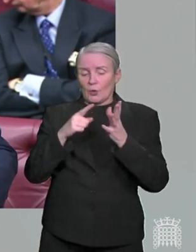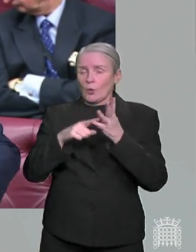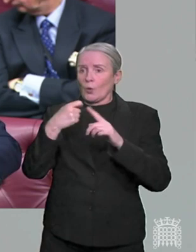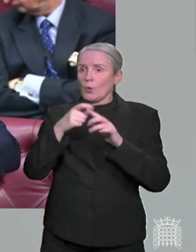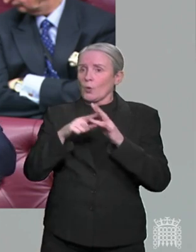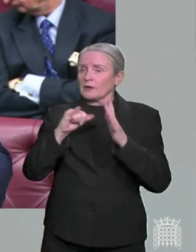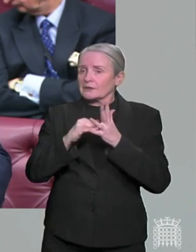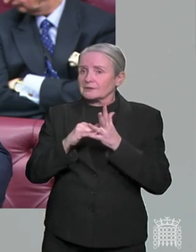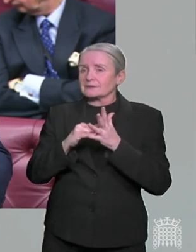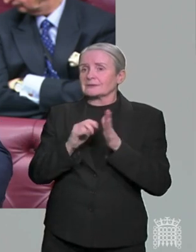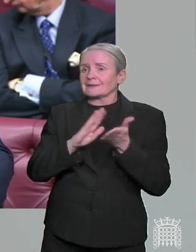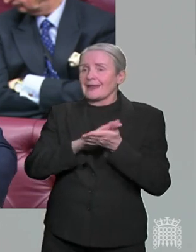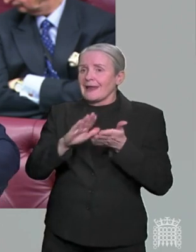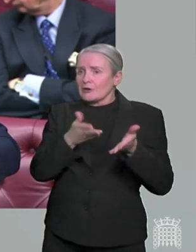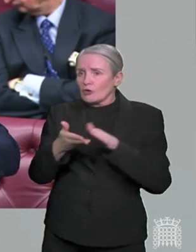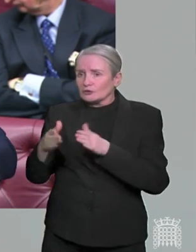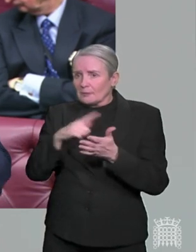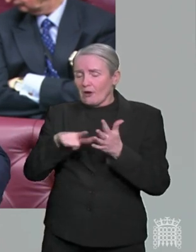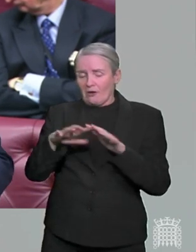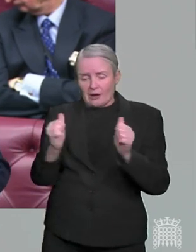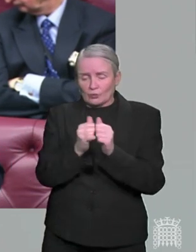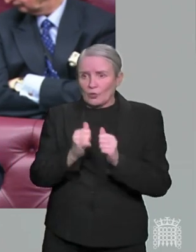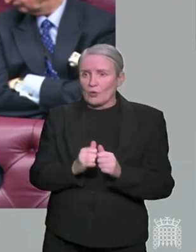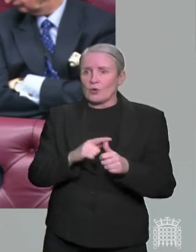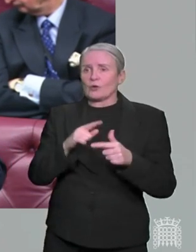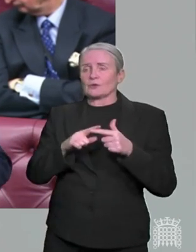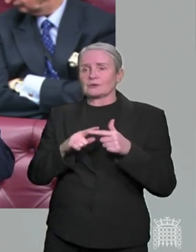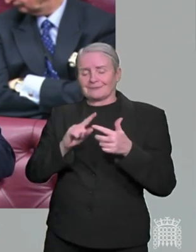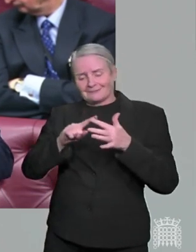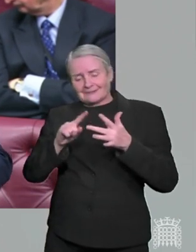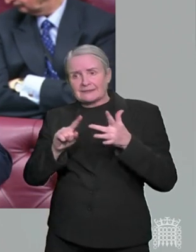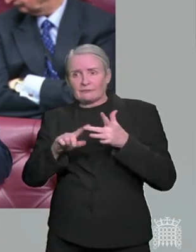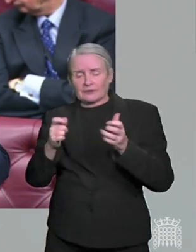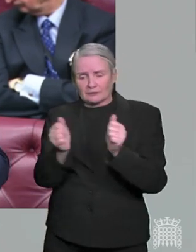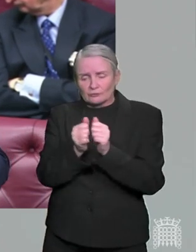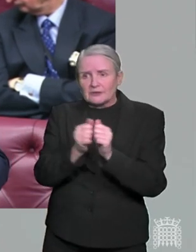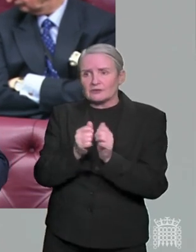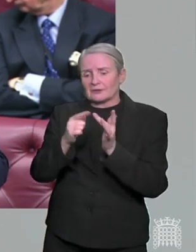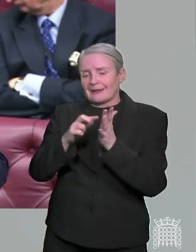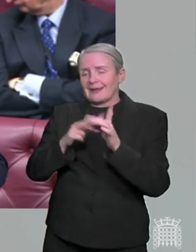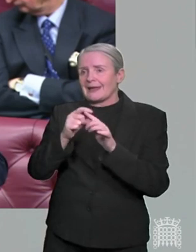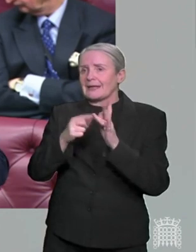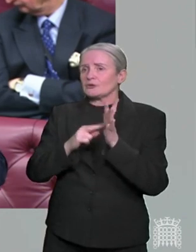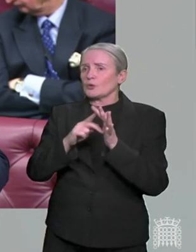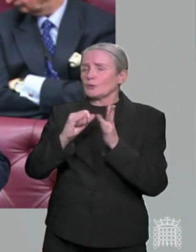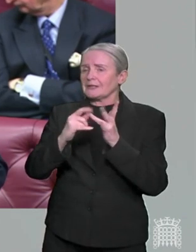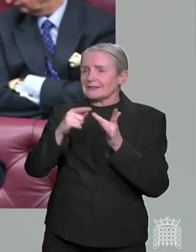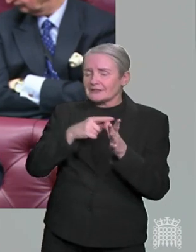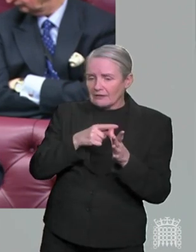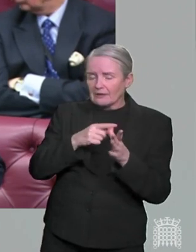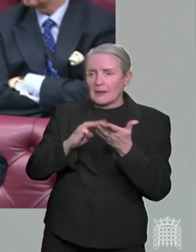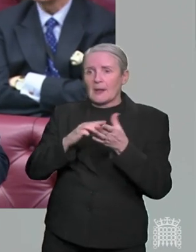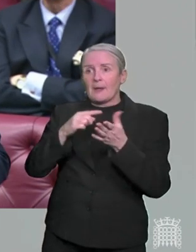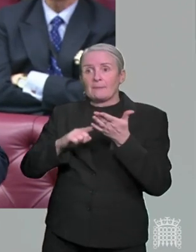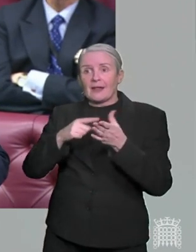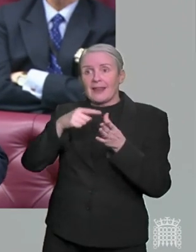Hiroshima Accords, the ASEAN relationship, the ministerial connections we've got in Indonesia, Malaysia, and indeed Vietnam. I think I was the